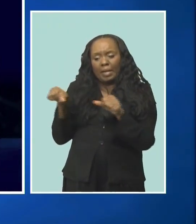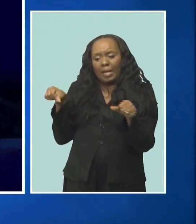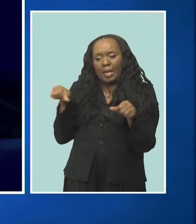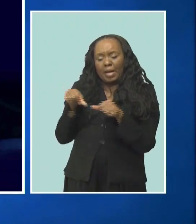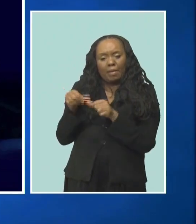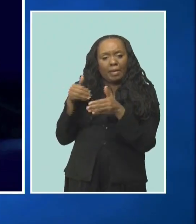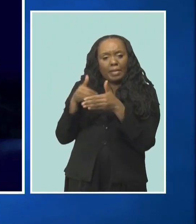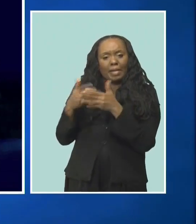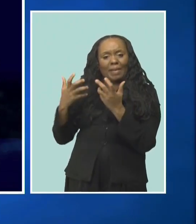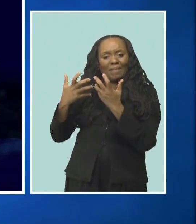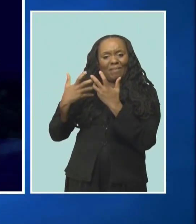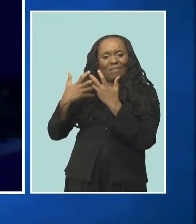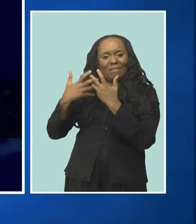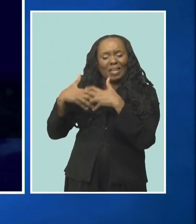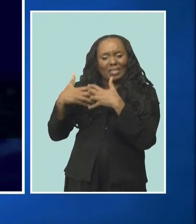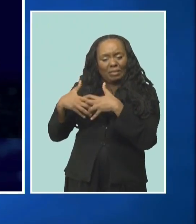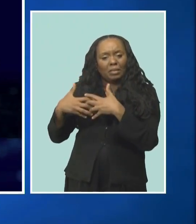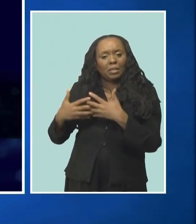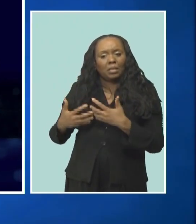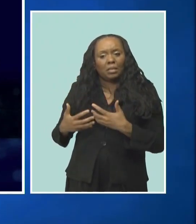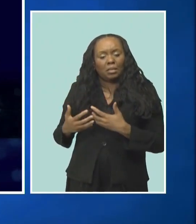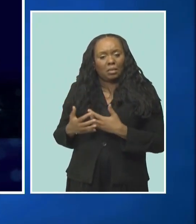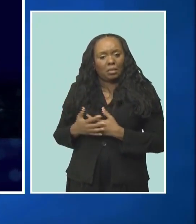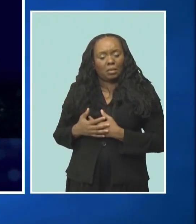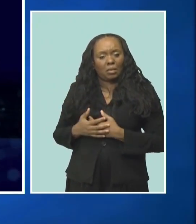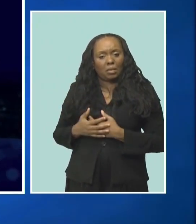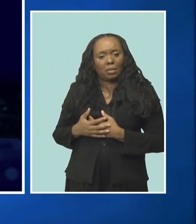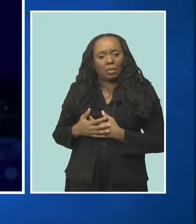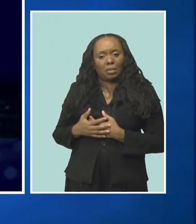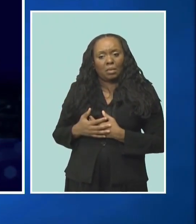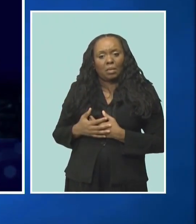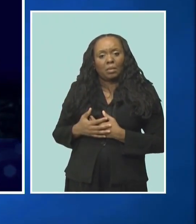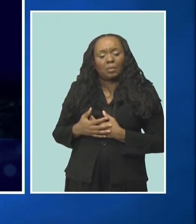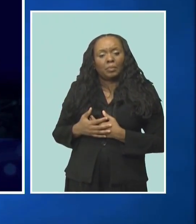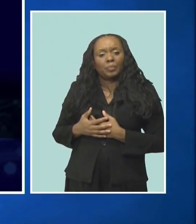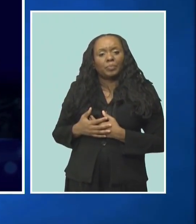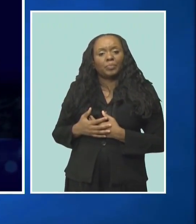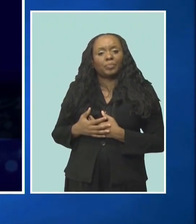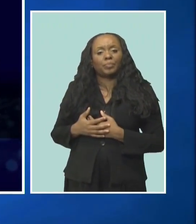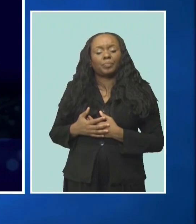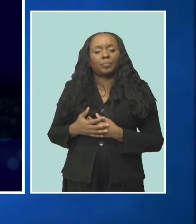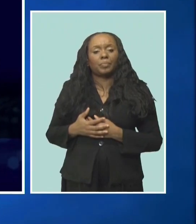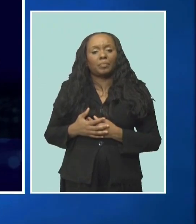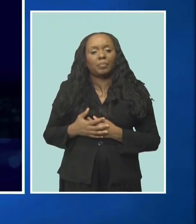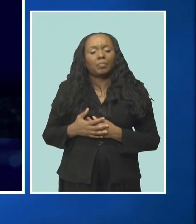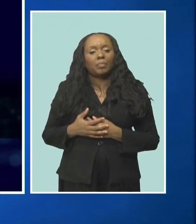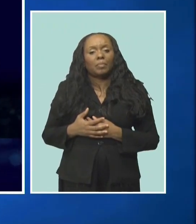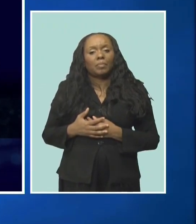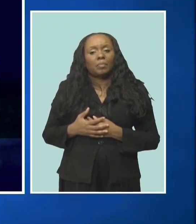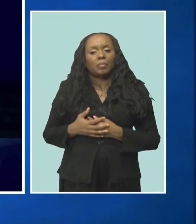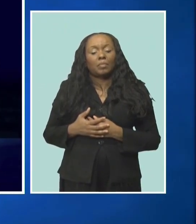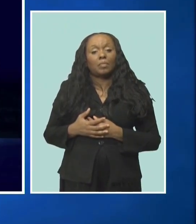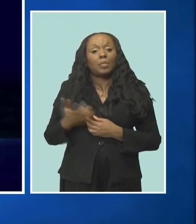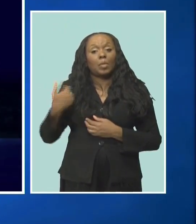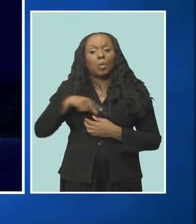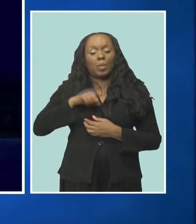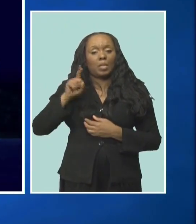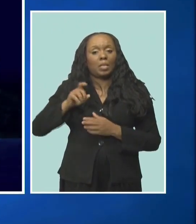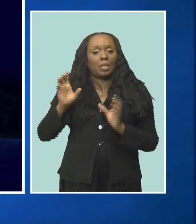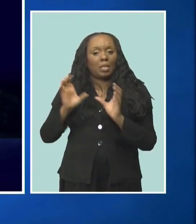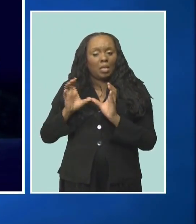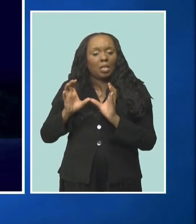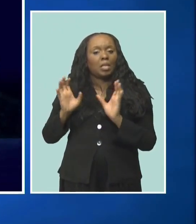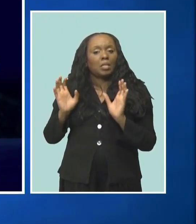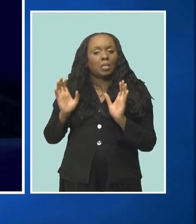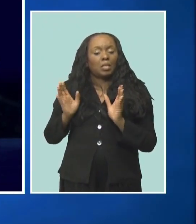that weighs the canes when they come in on the bins. And therefore, the person